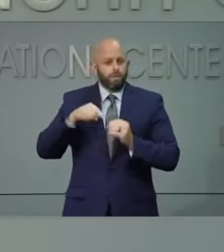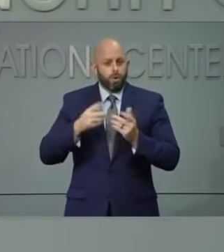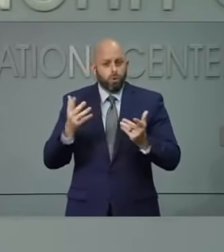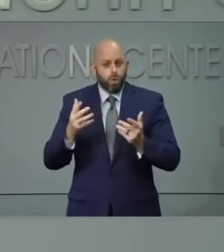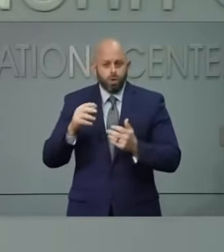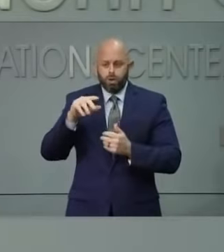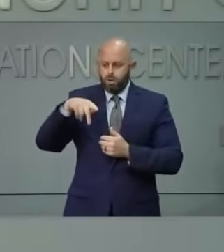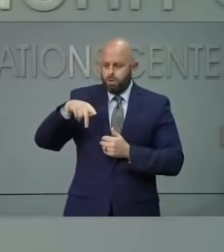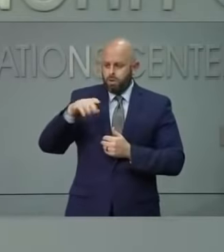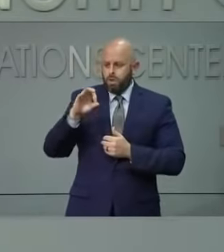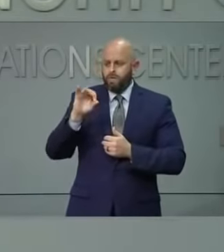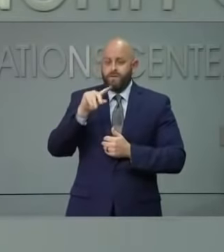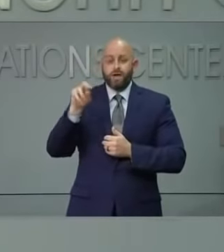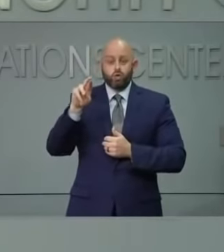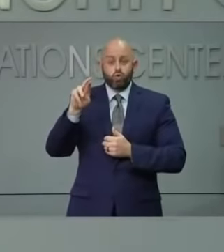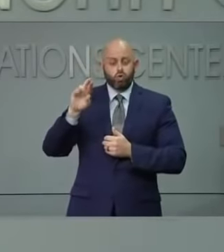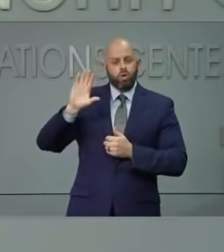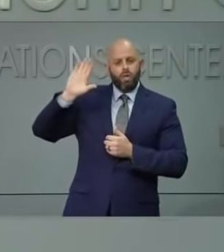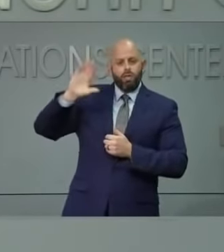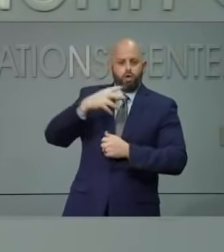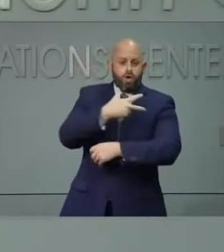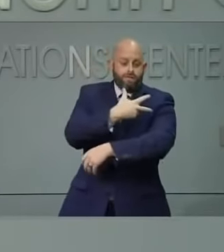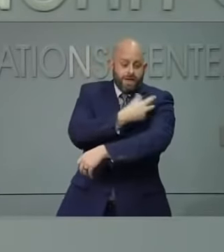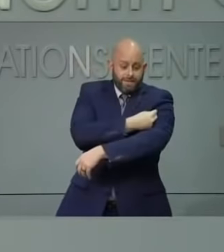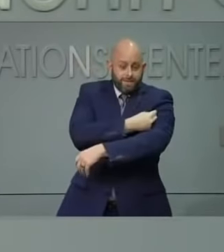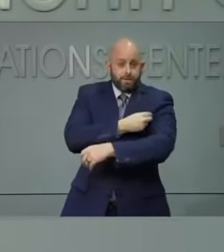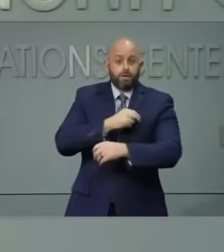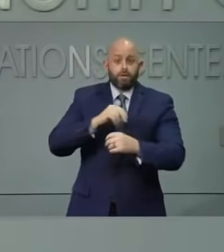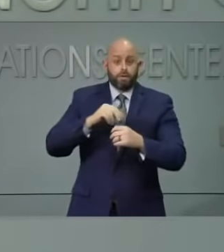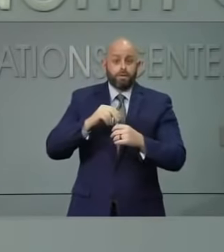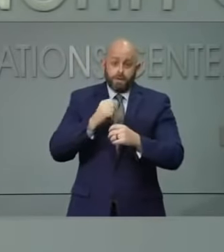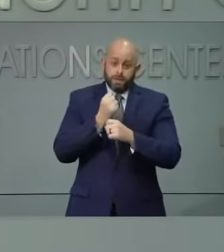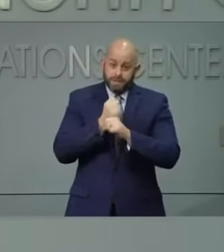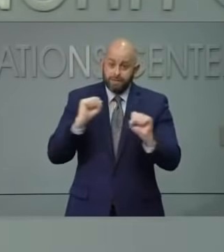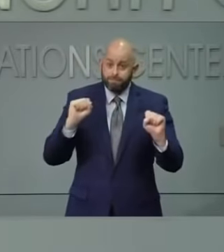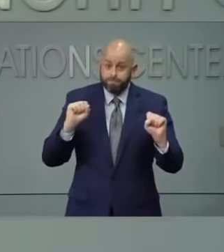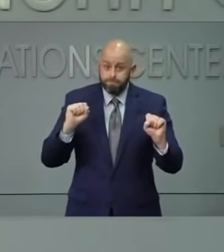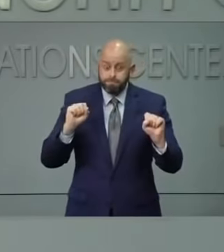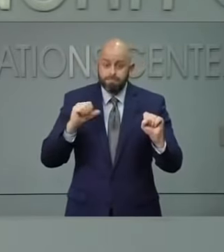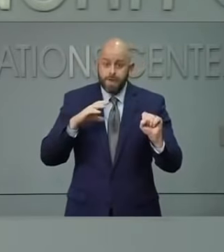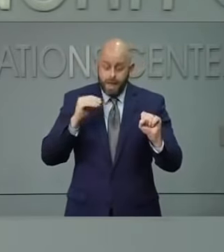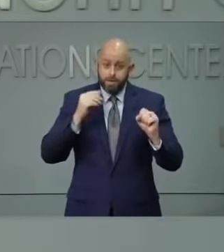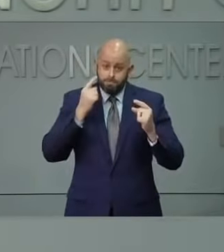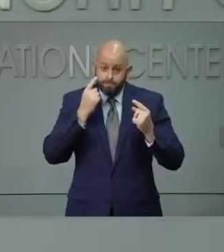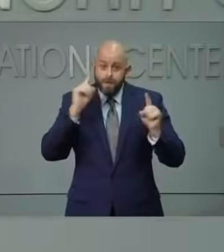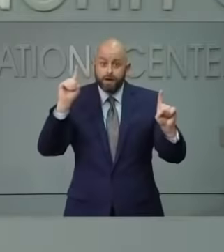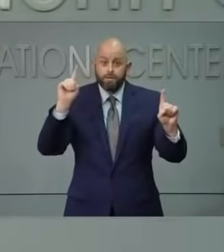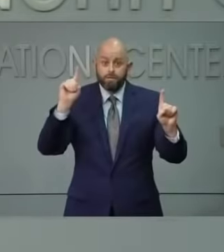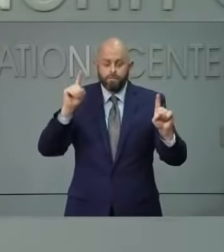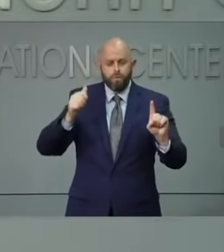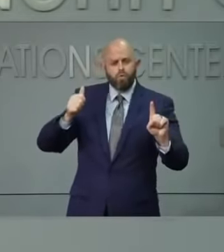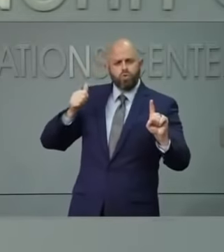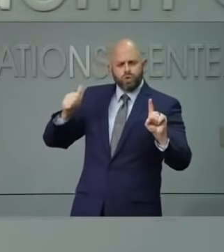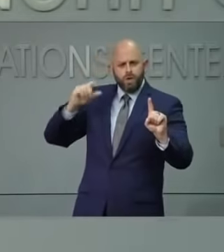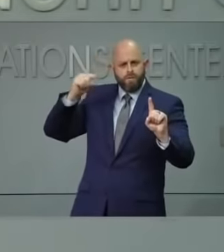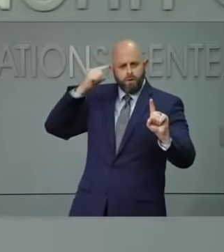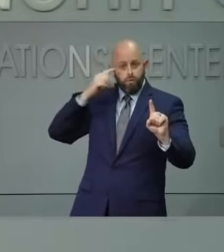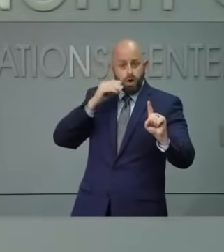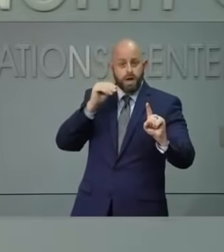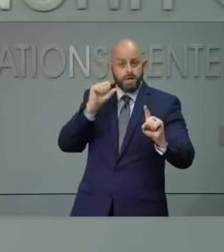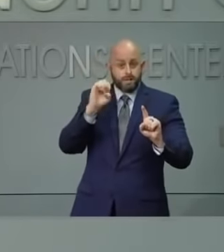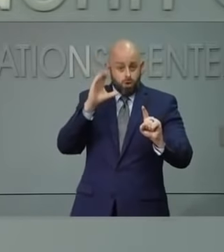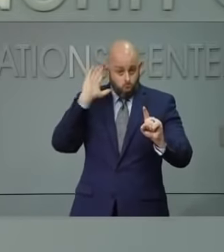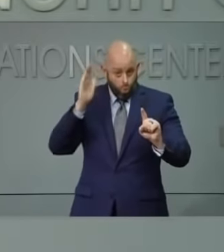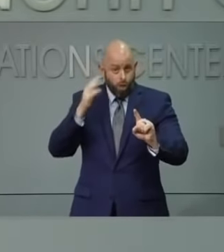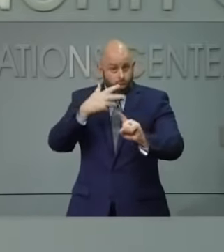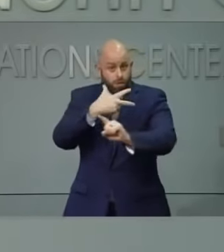if you, Governor, and you, Health Secretary Cohen, have any plans to take the vaccine, and if so, when?